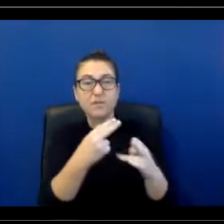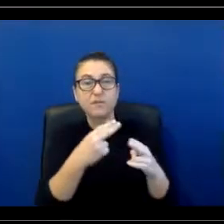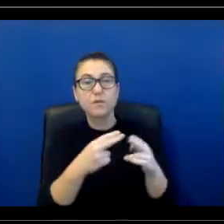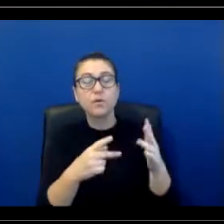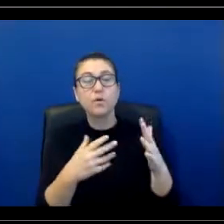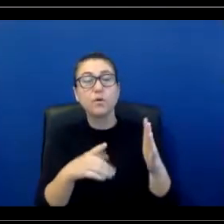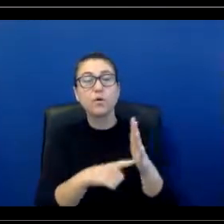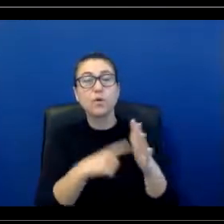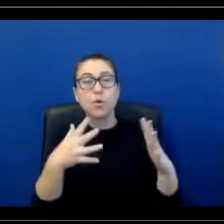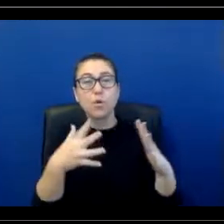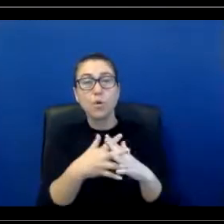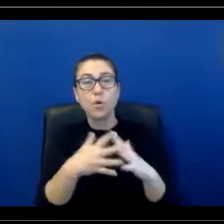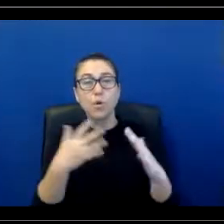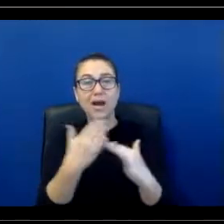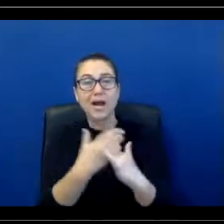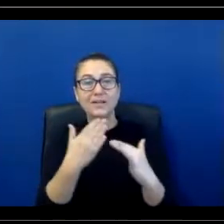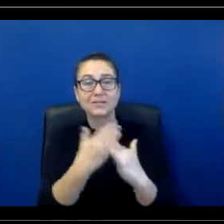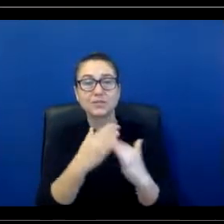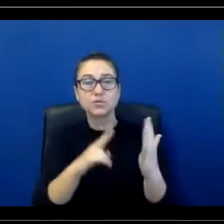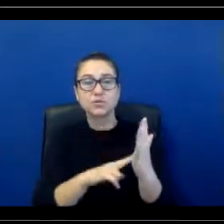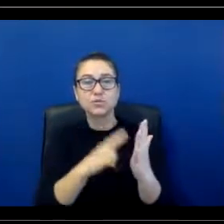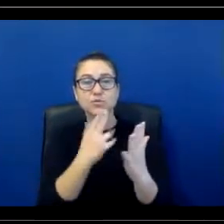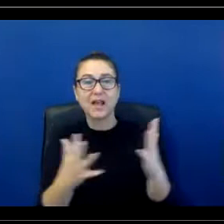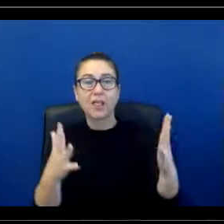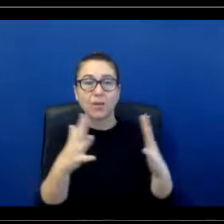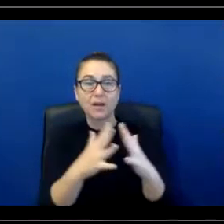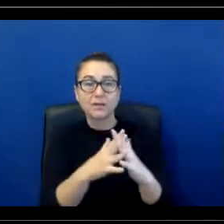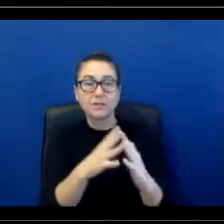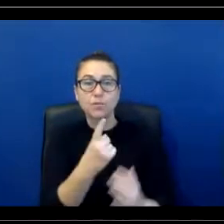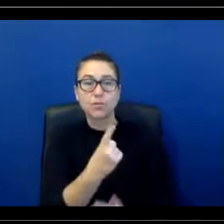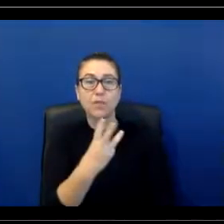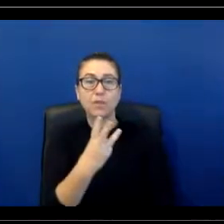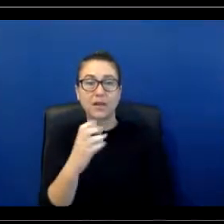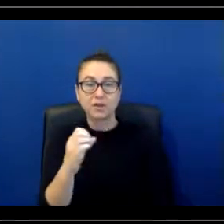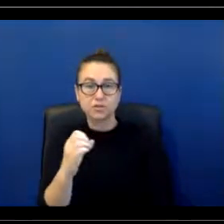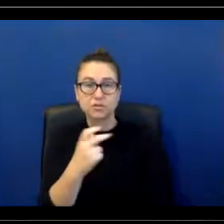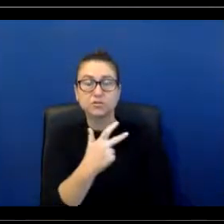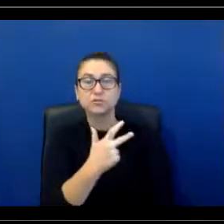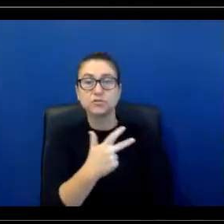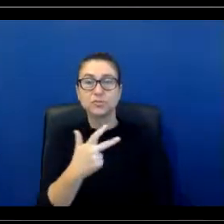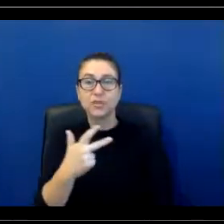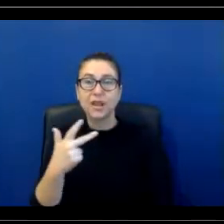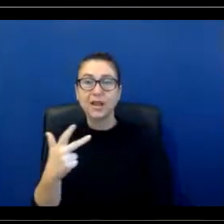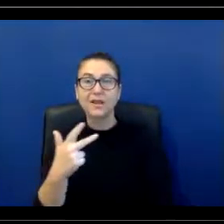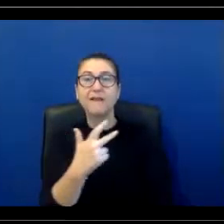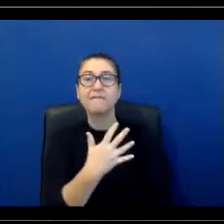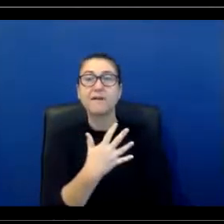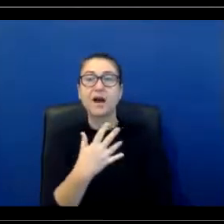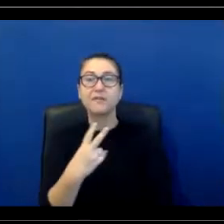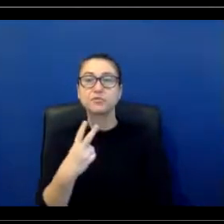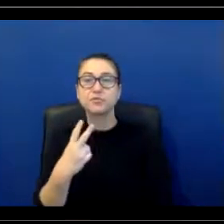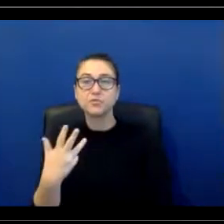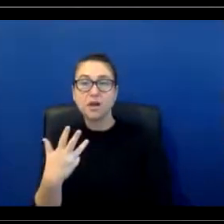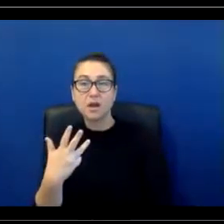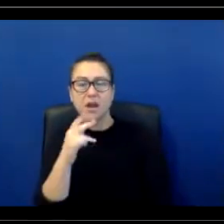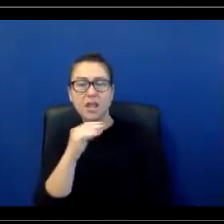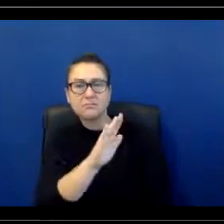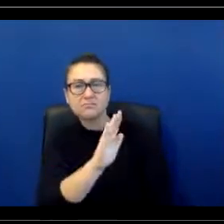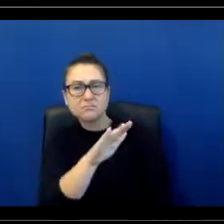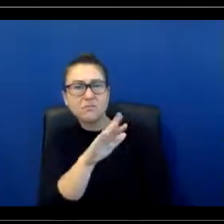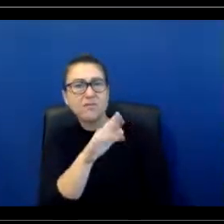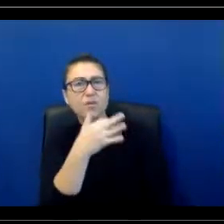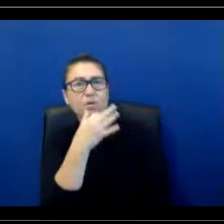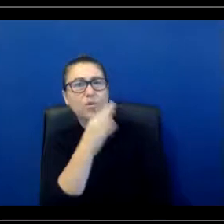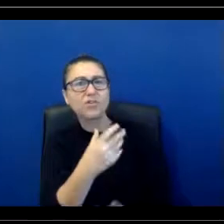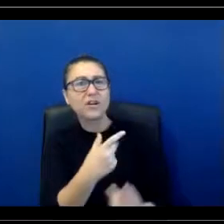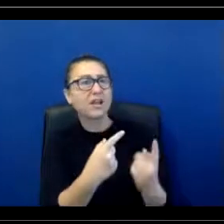Wales, 1300 888 529. You can ring them for free legal help and referral to the